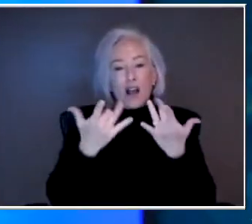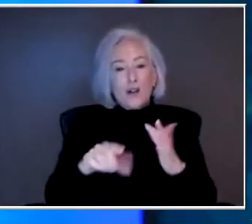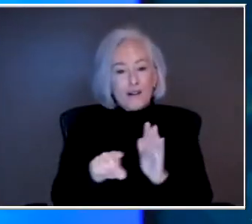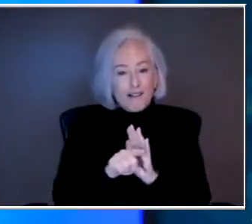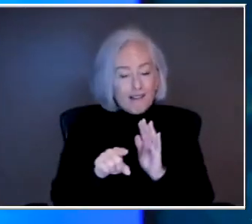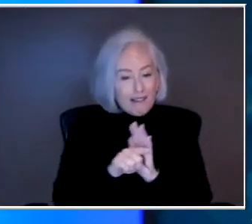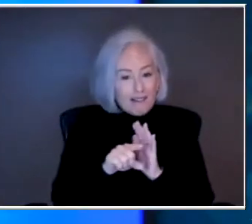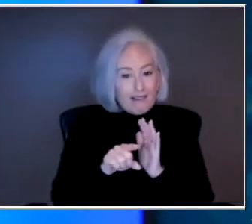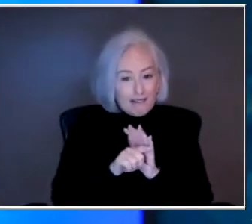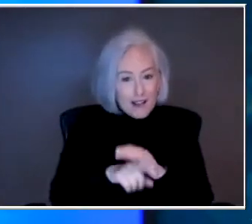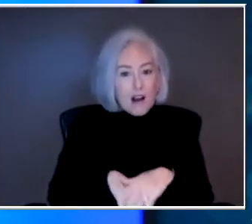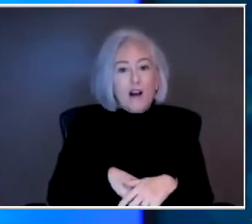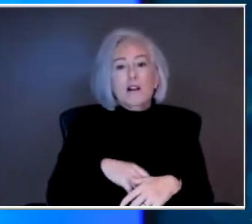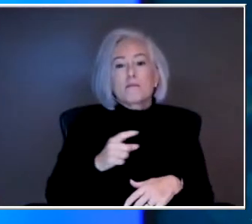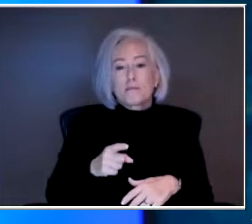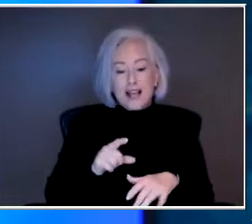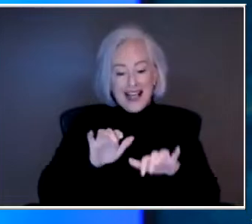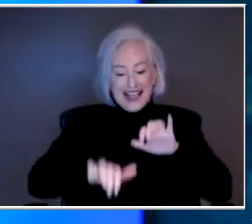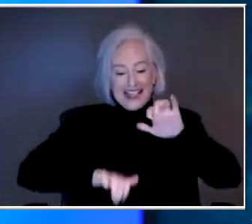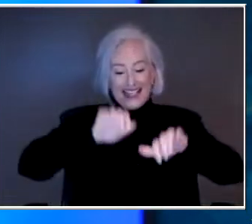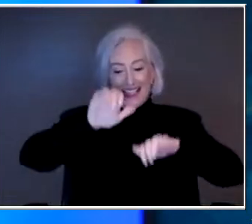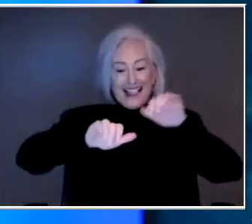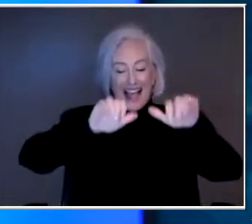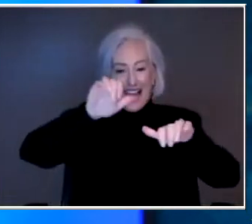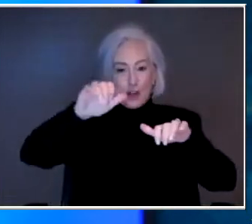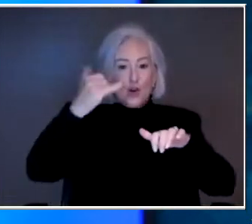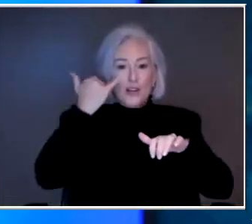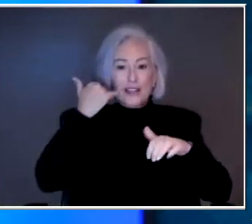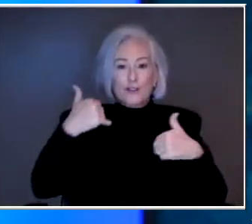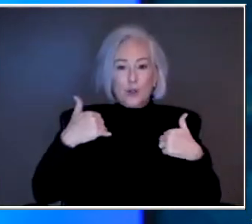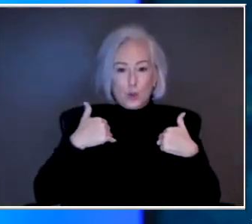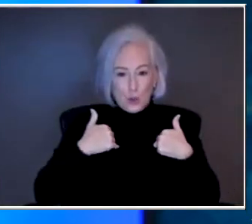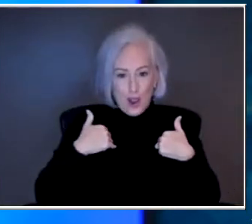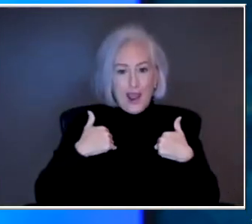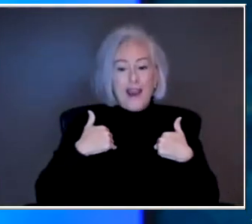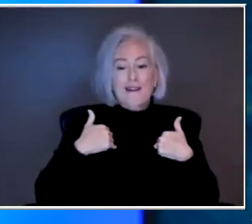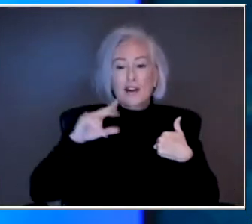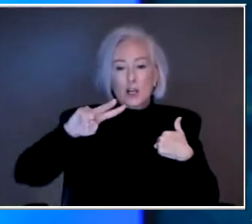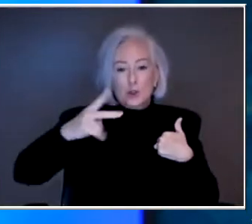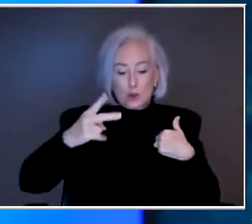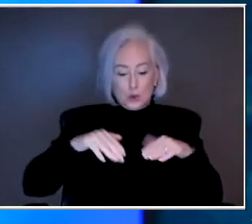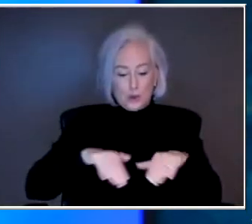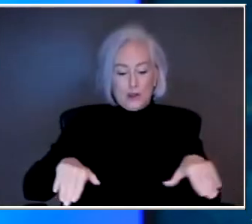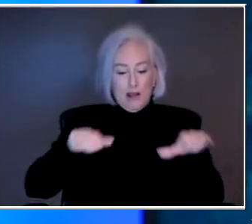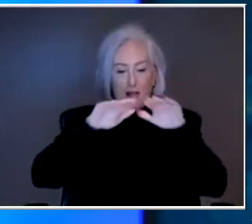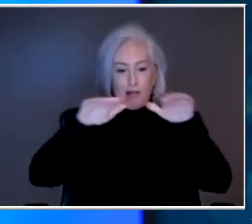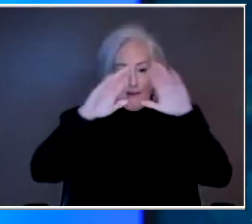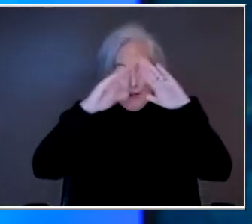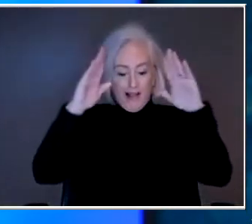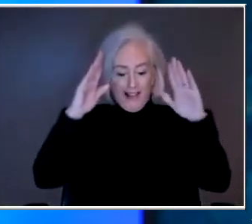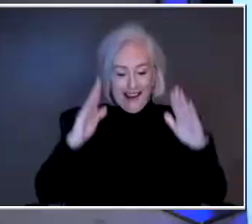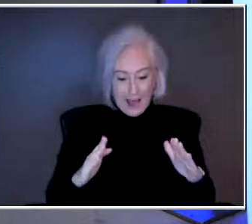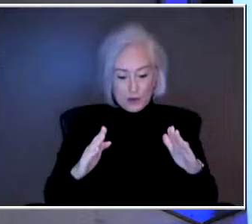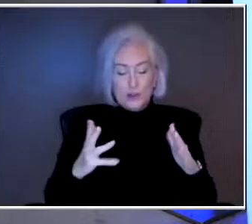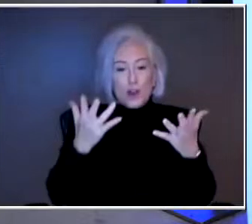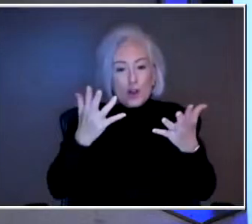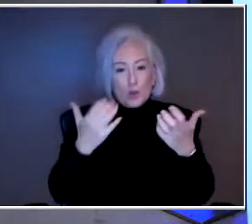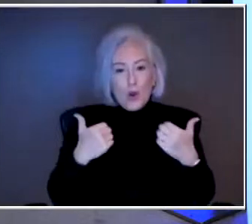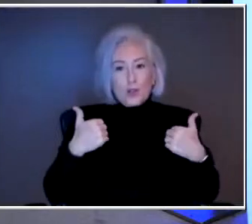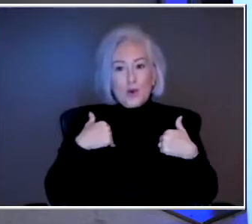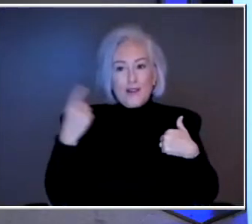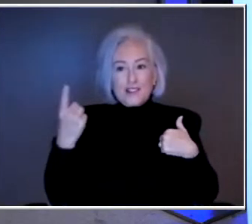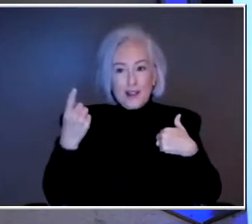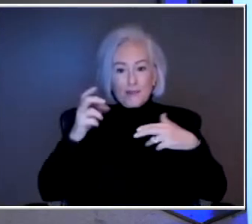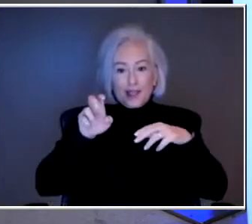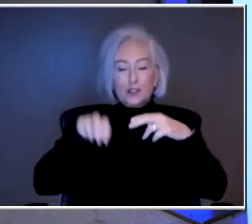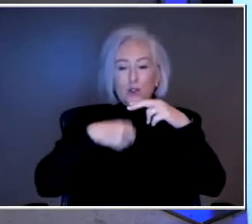house, you want to have additional escape routes if there is a fire, especially on the 1st floor, so that you can't get out. Thank you for reminding me. I've been thinking I need